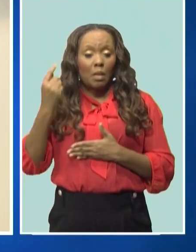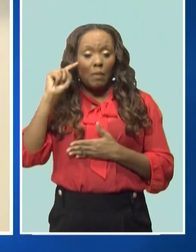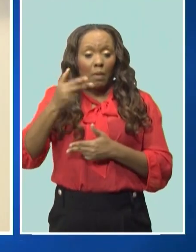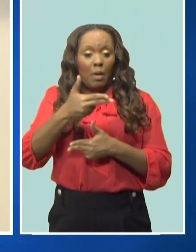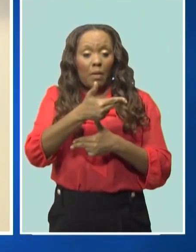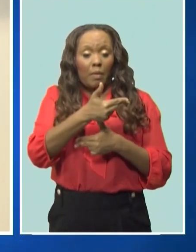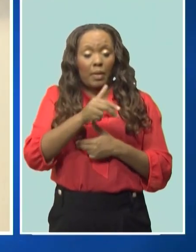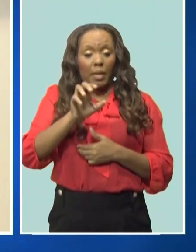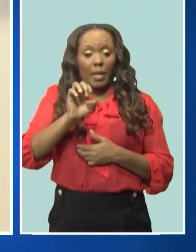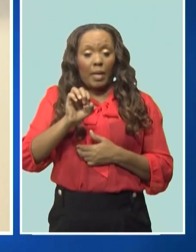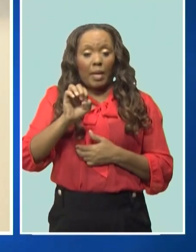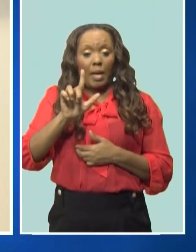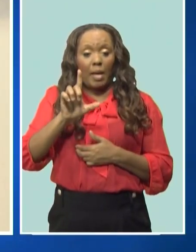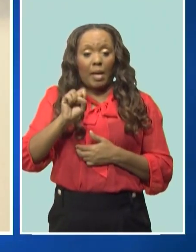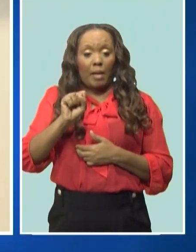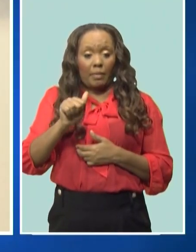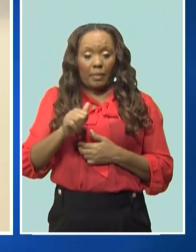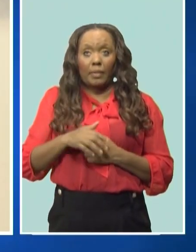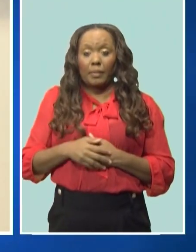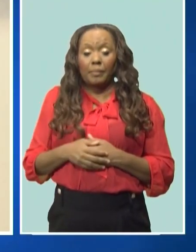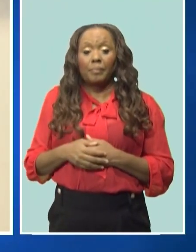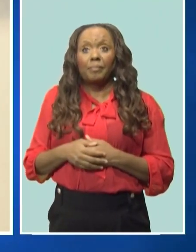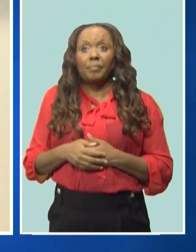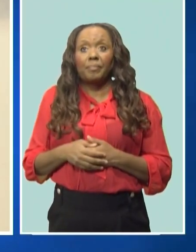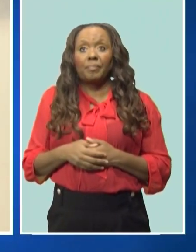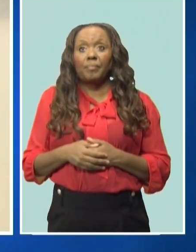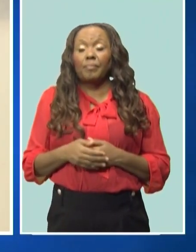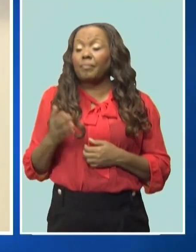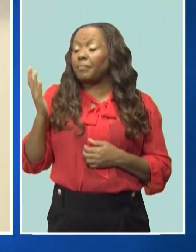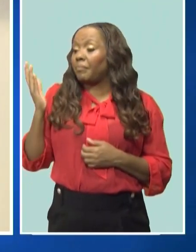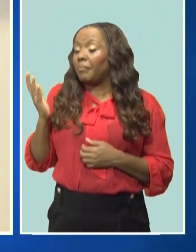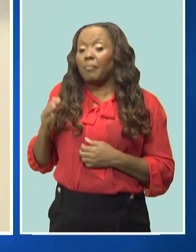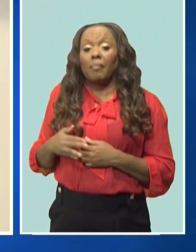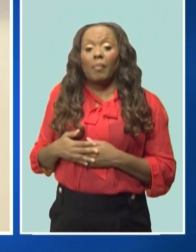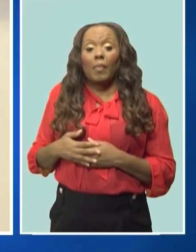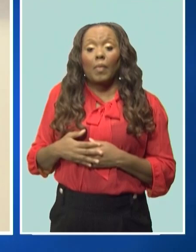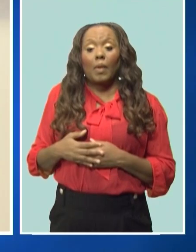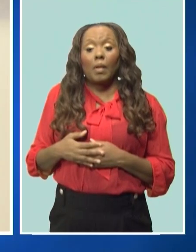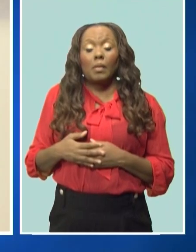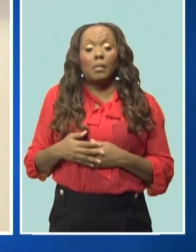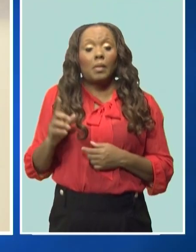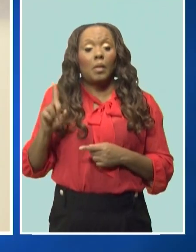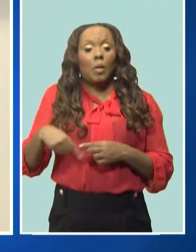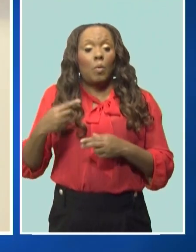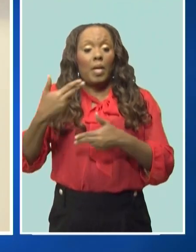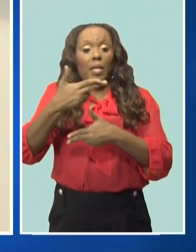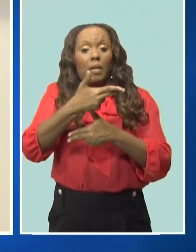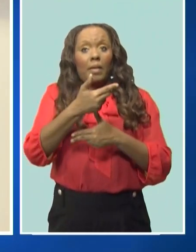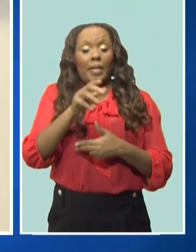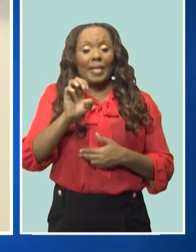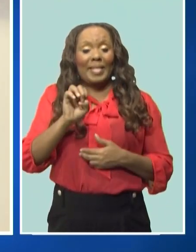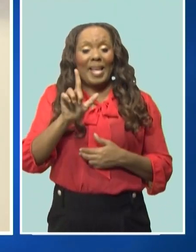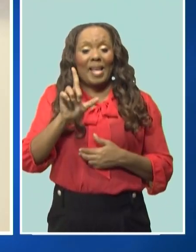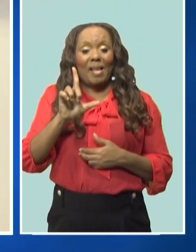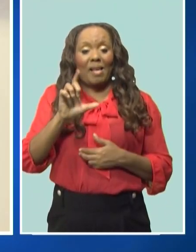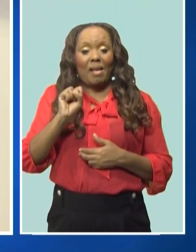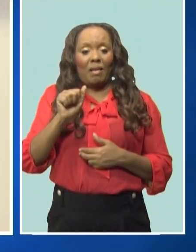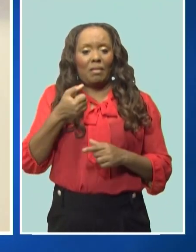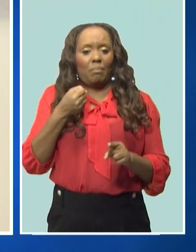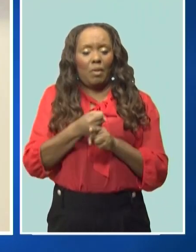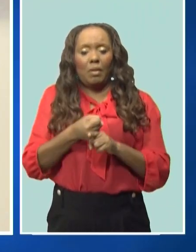Following Elsa, the government made a decision to try to assist everybody whose house was damaged, who was not in a position to help